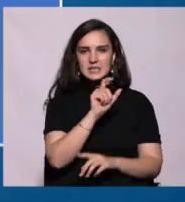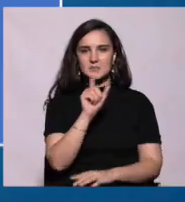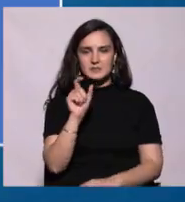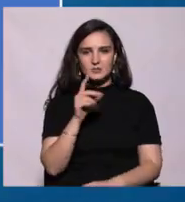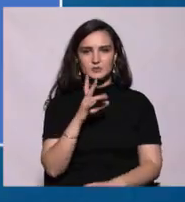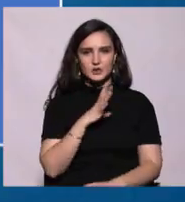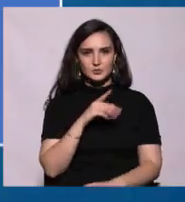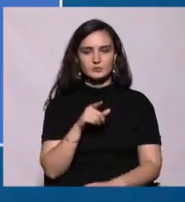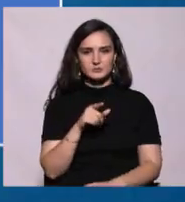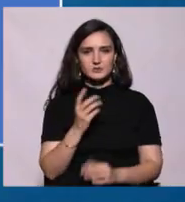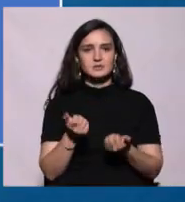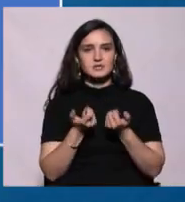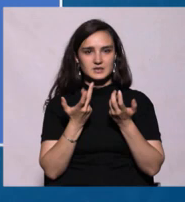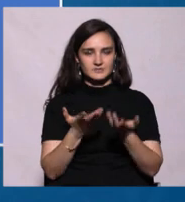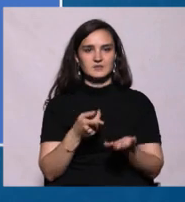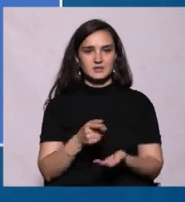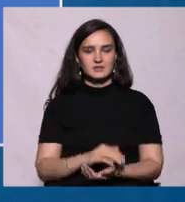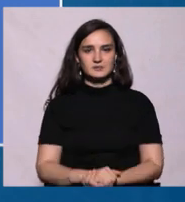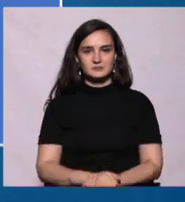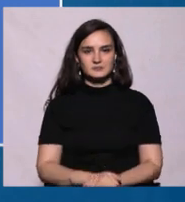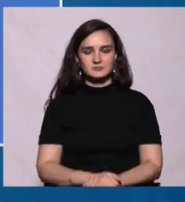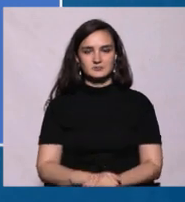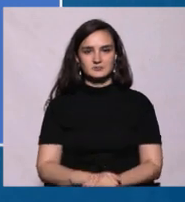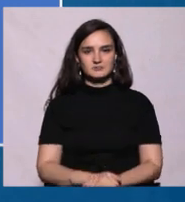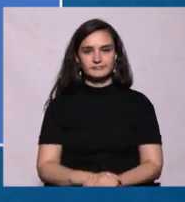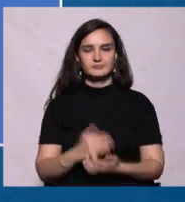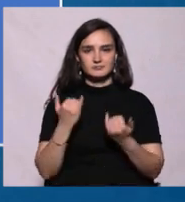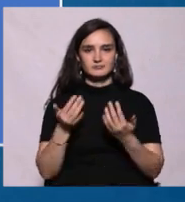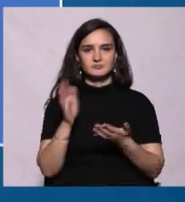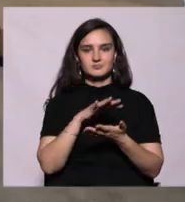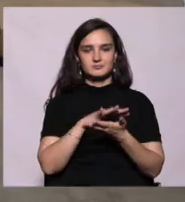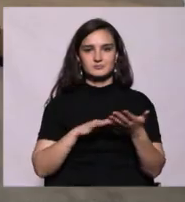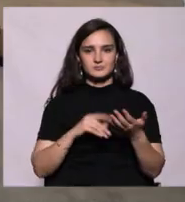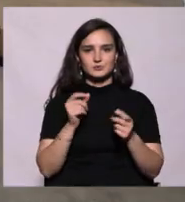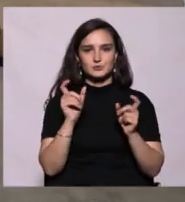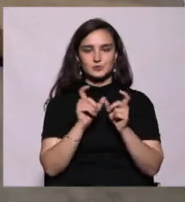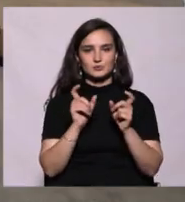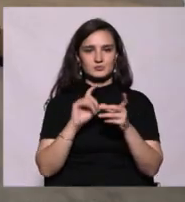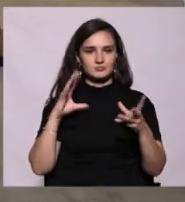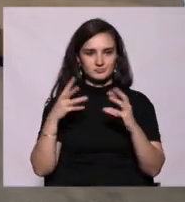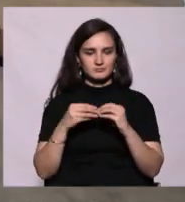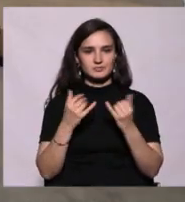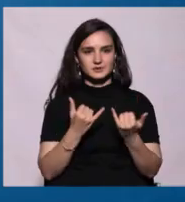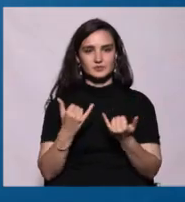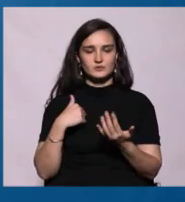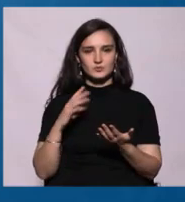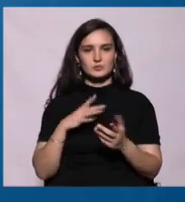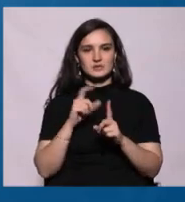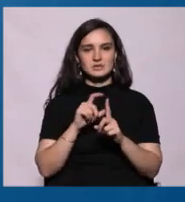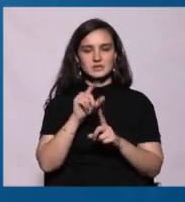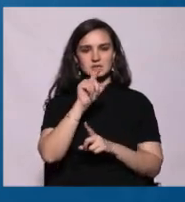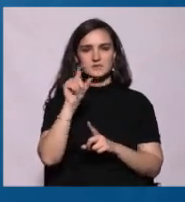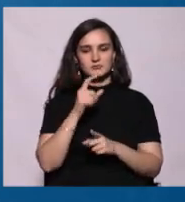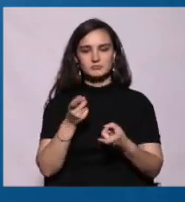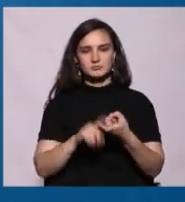be countable. And now let's continue with a little summary. Today, we had vocabulary connected